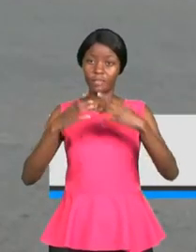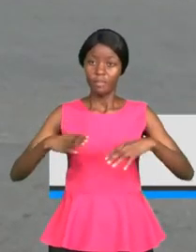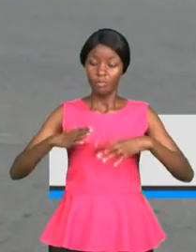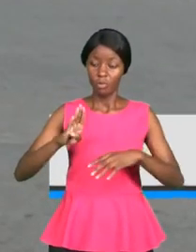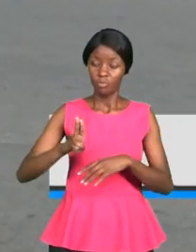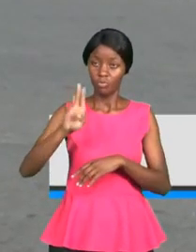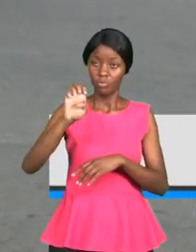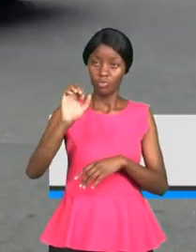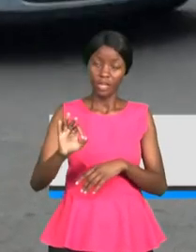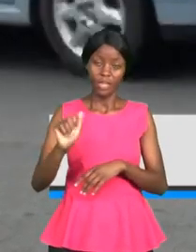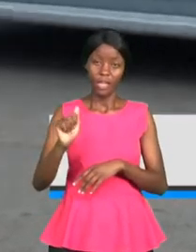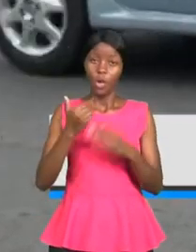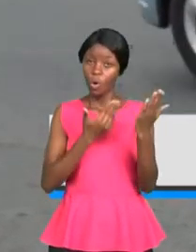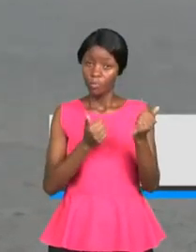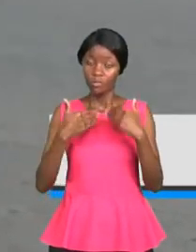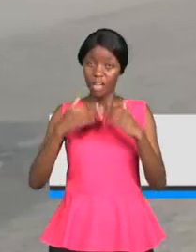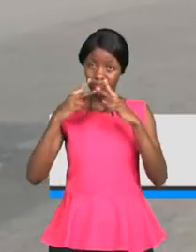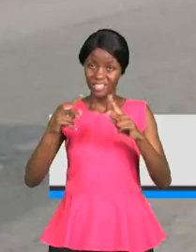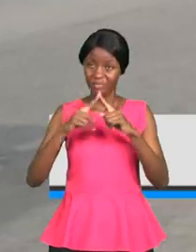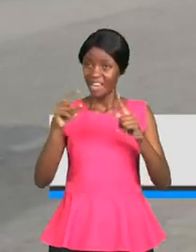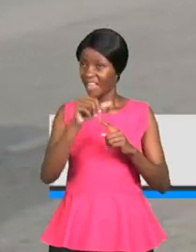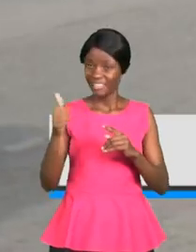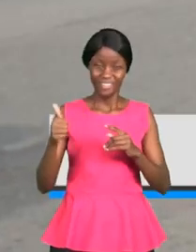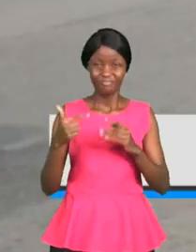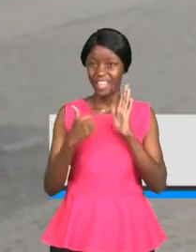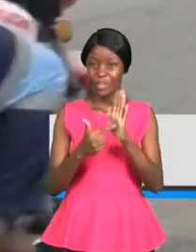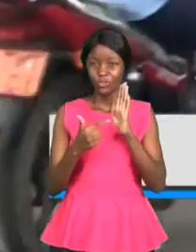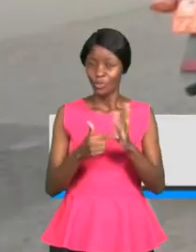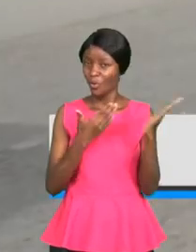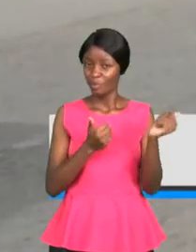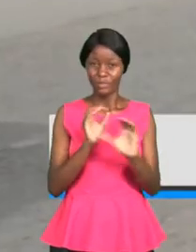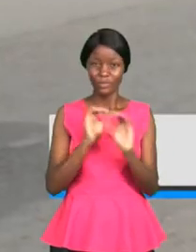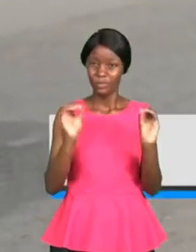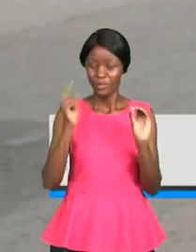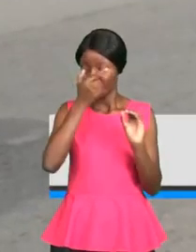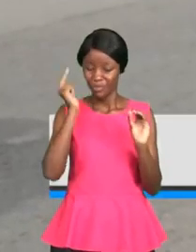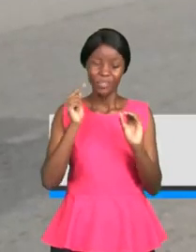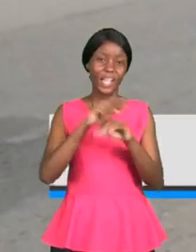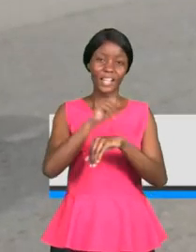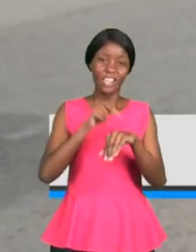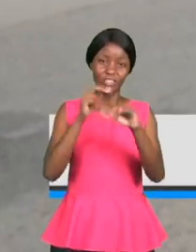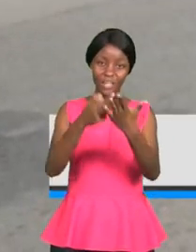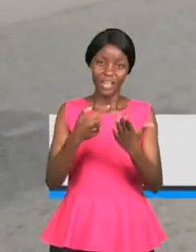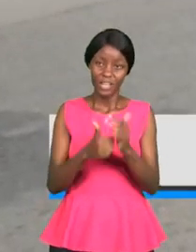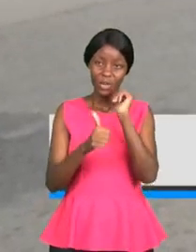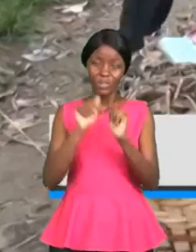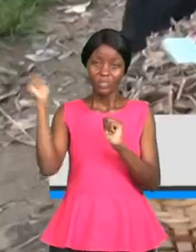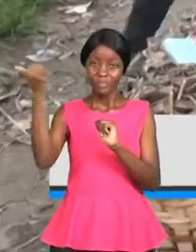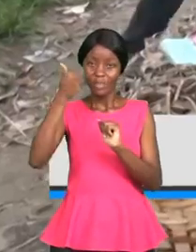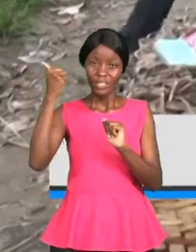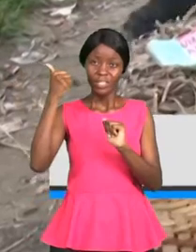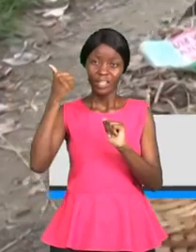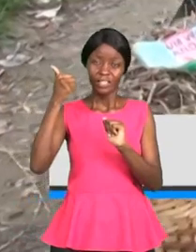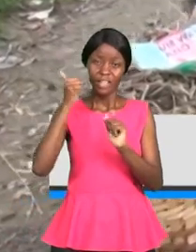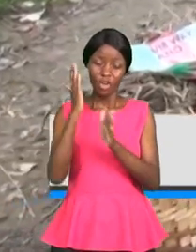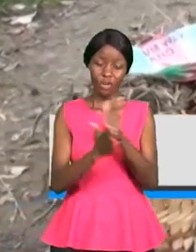hope for peace to return, but few express any faith in a great national dialogue convened by President Paul Biya.